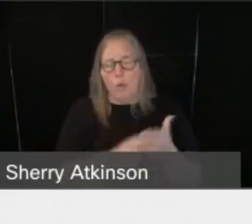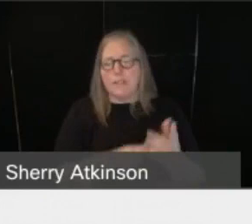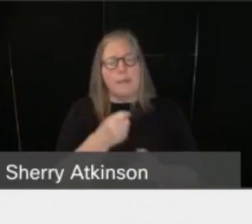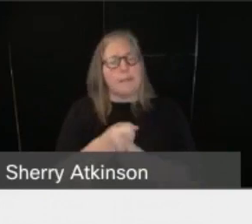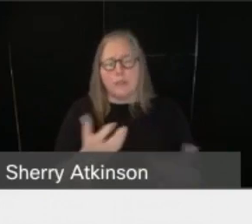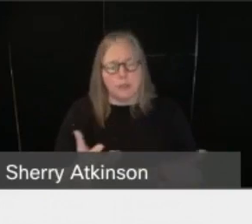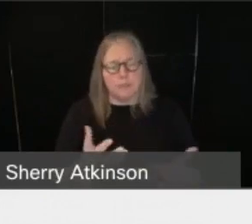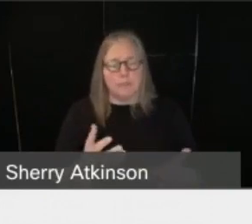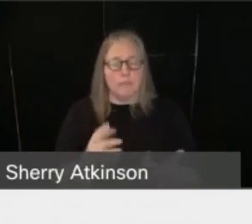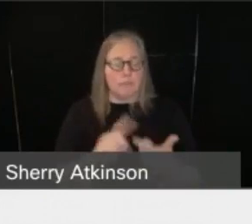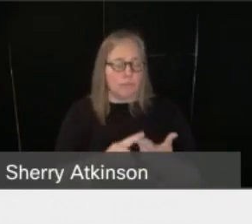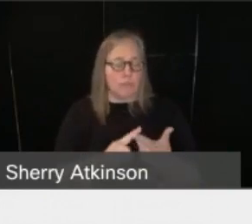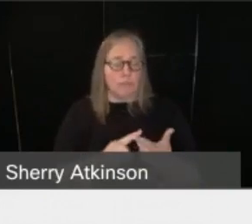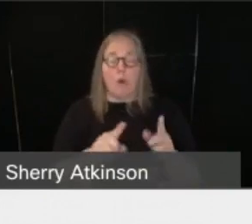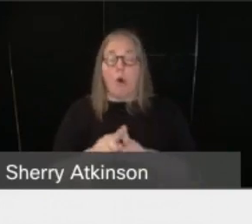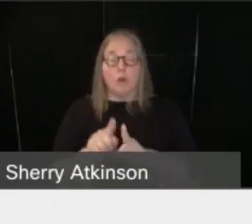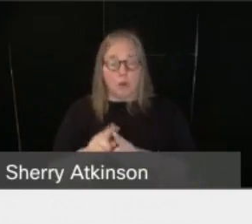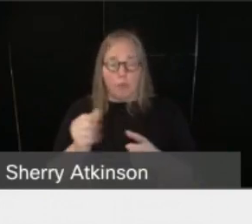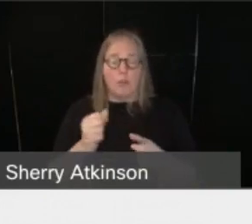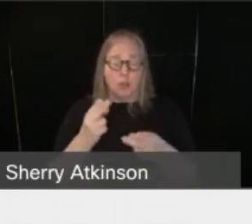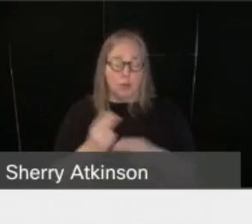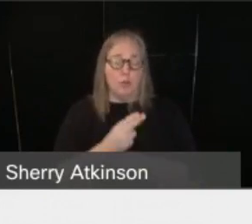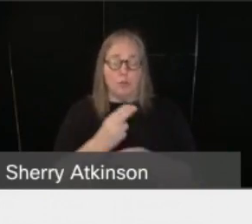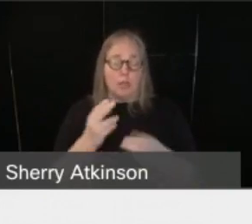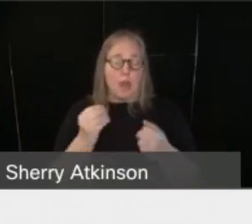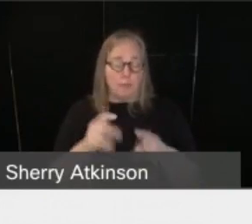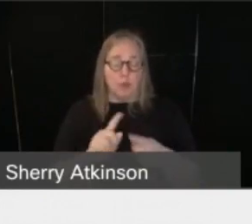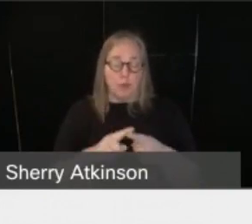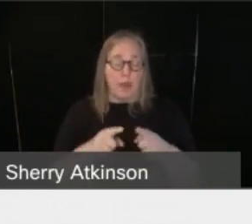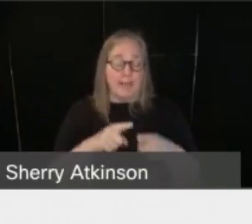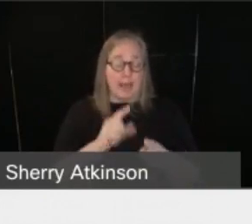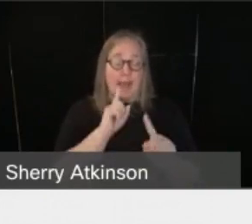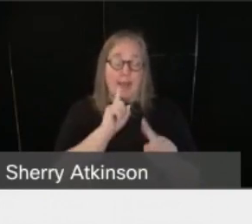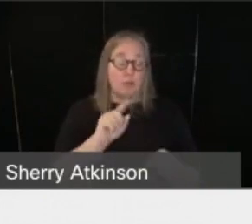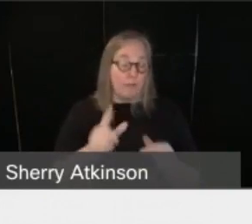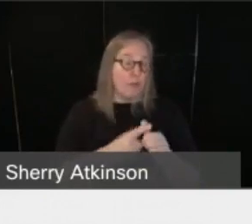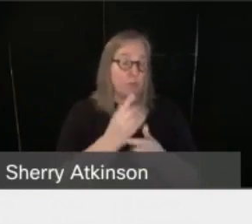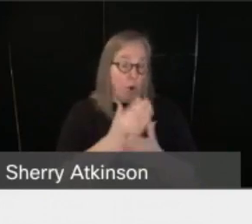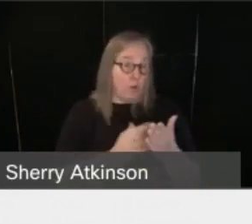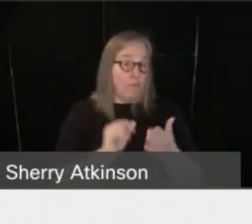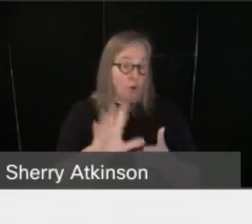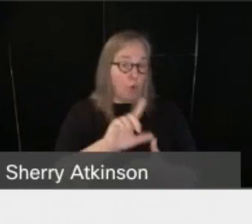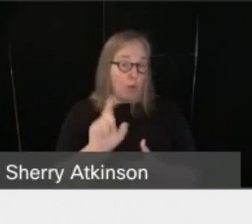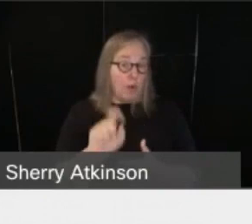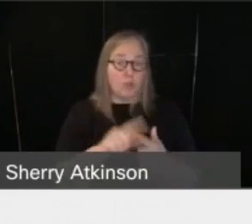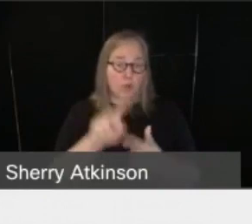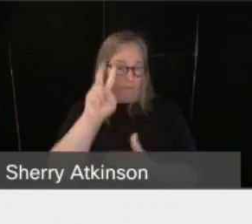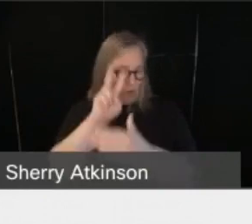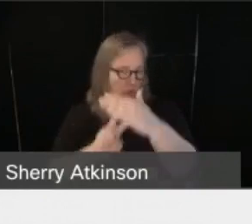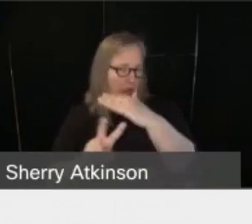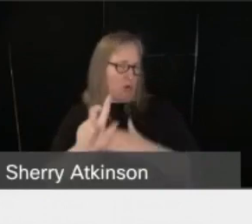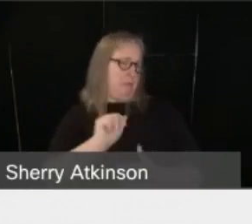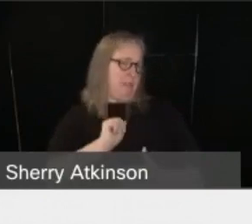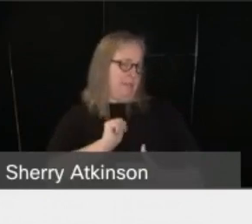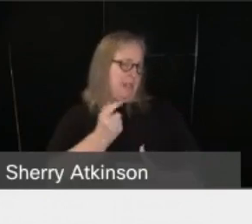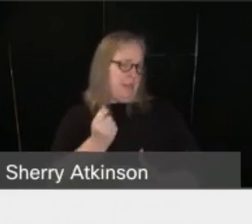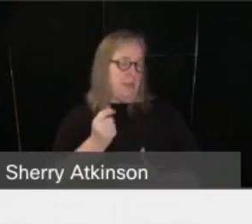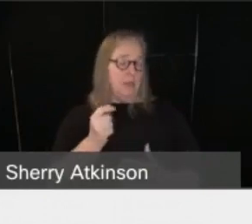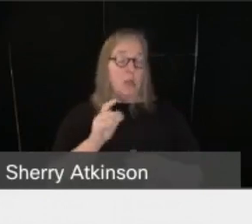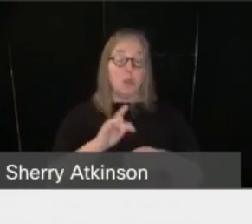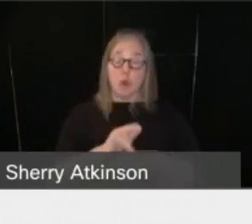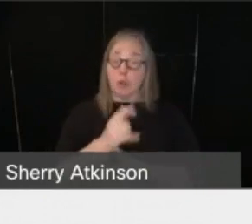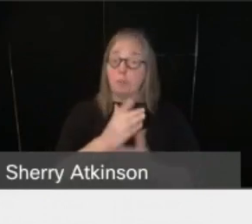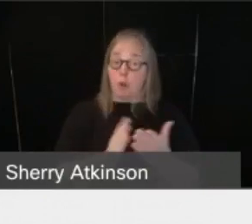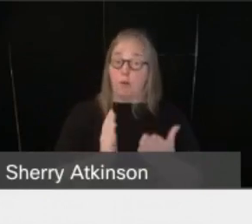the opportunity, as I've addressed your first part of your question, to foreshadow a little bit as well. In the early part of our